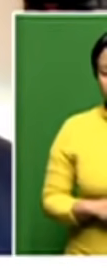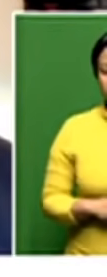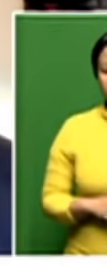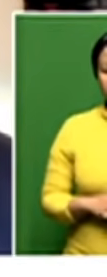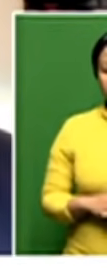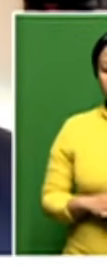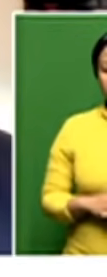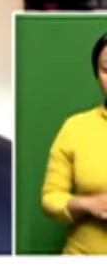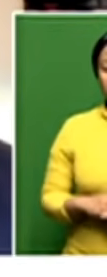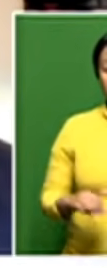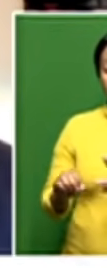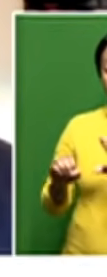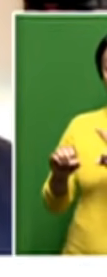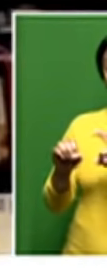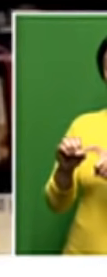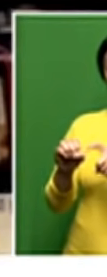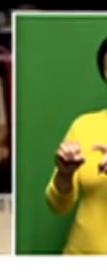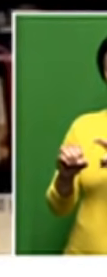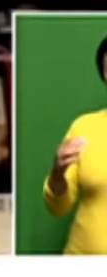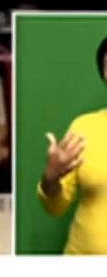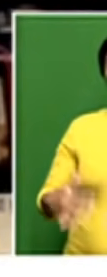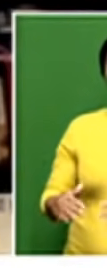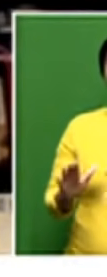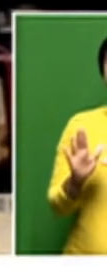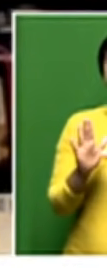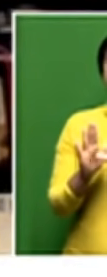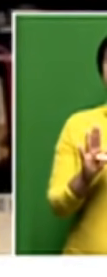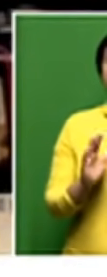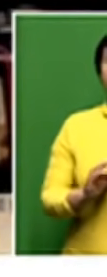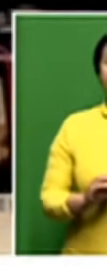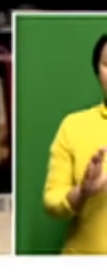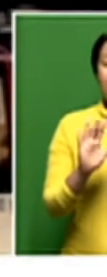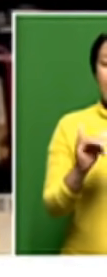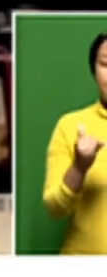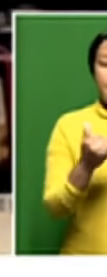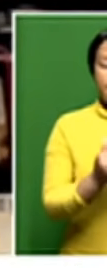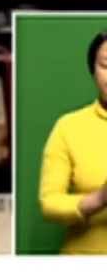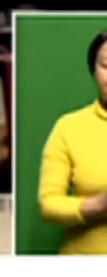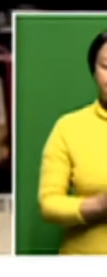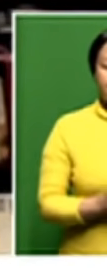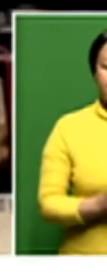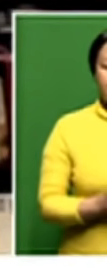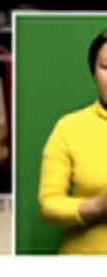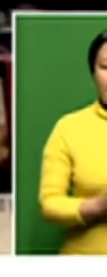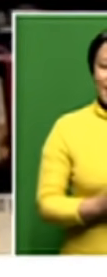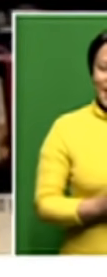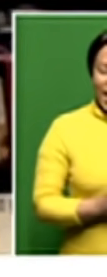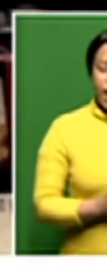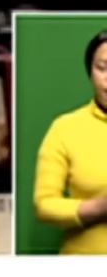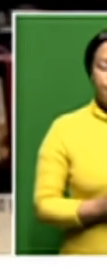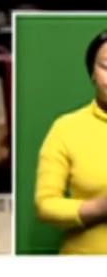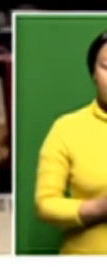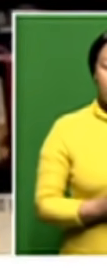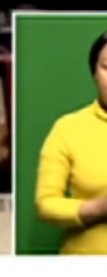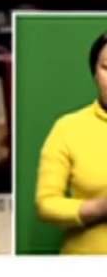as I said, the matters of quality are extremely important to Tiger Brands. And it's one of the areas that we also